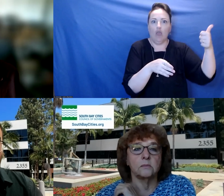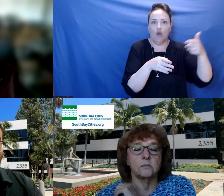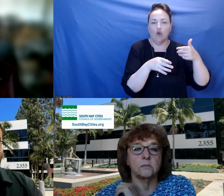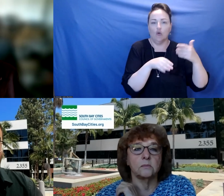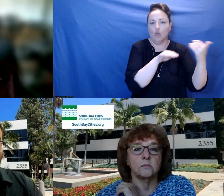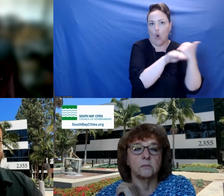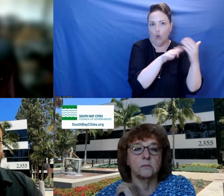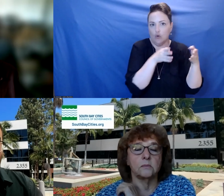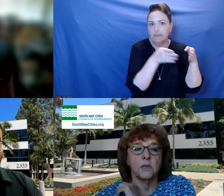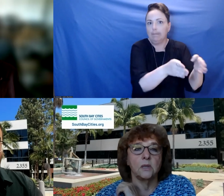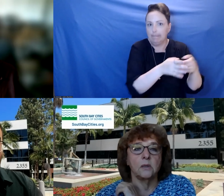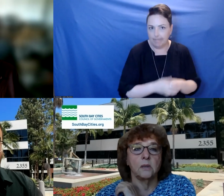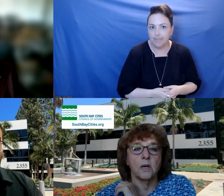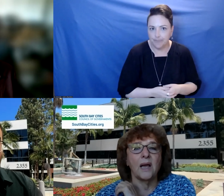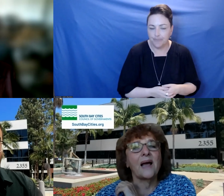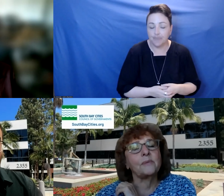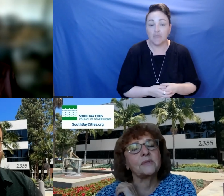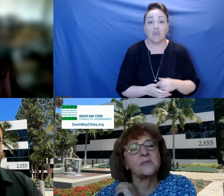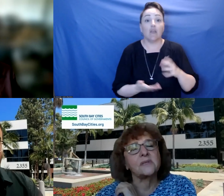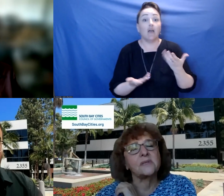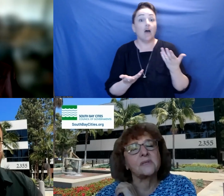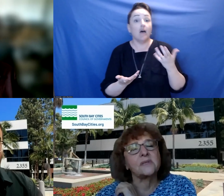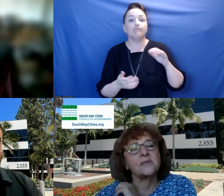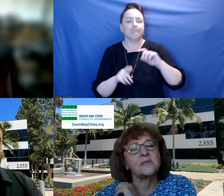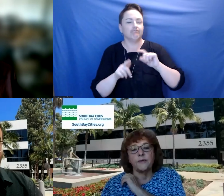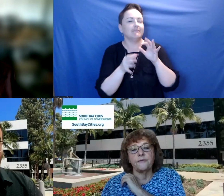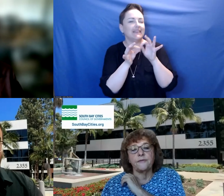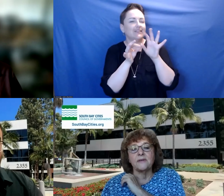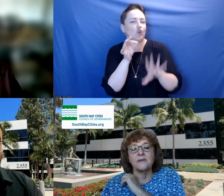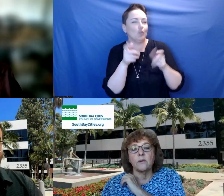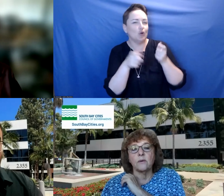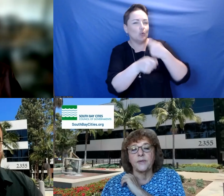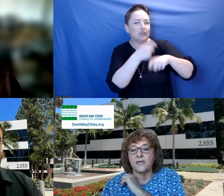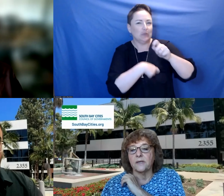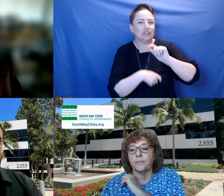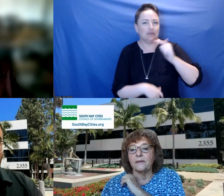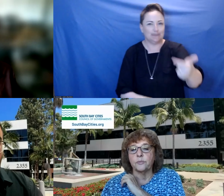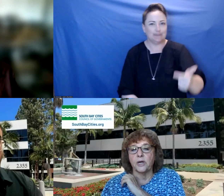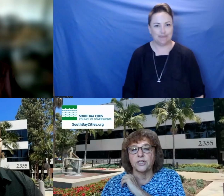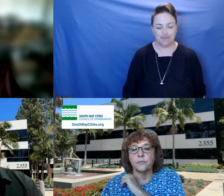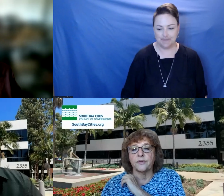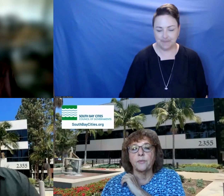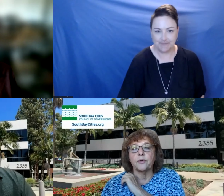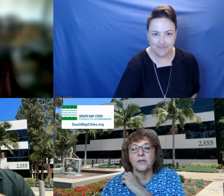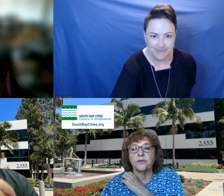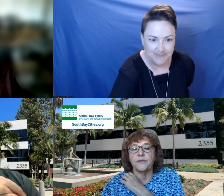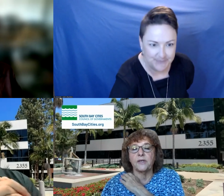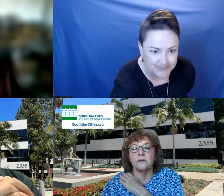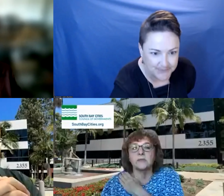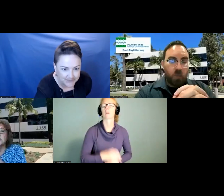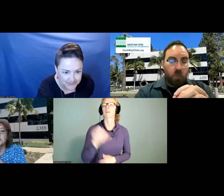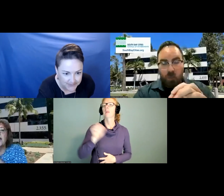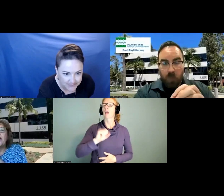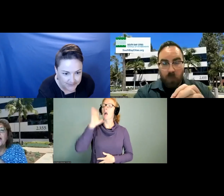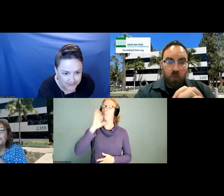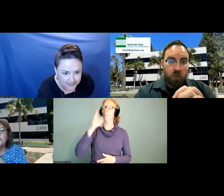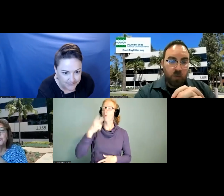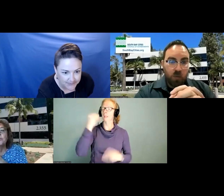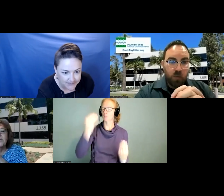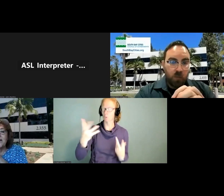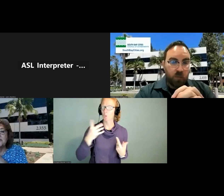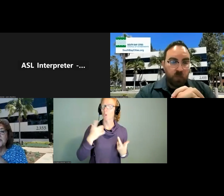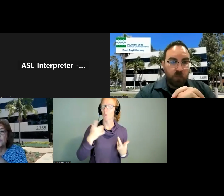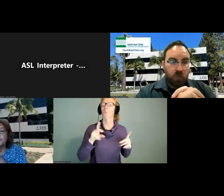and signage and stuff. Jack, do you want to? I was going to say that what we found out, we did a pilot project with neighborhood electric vehicles. And when